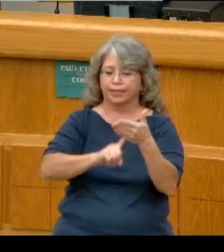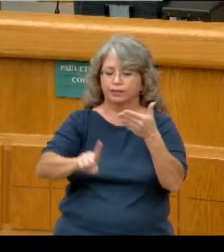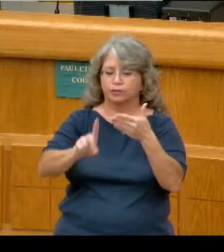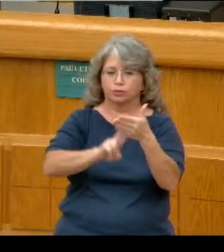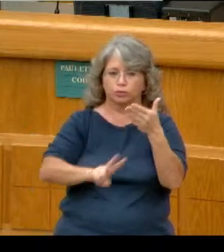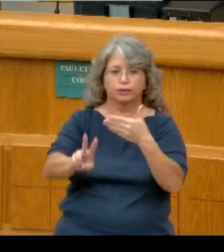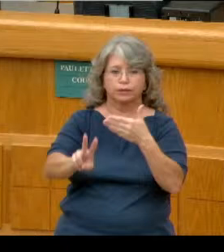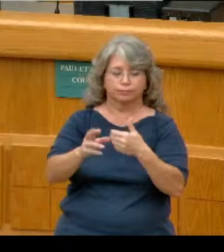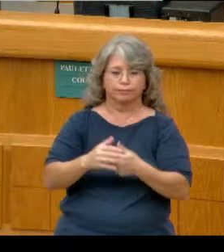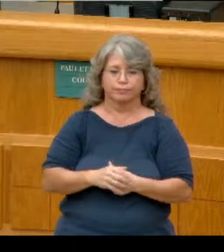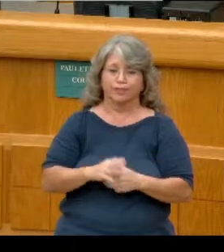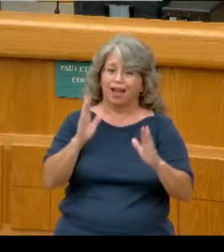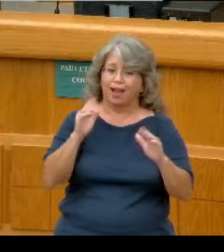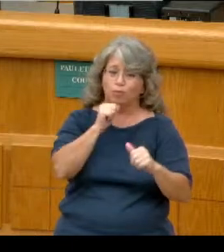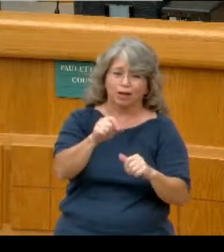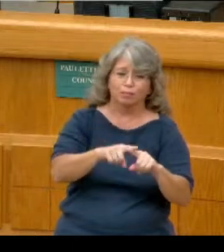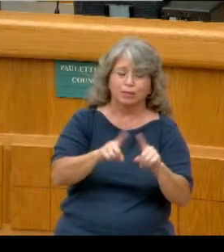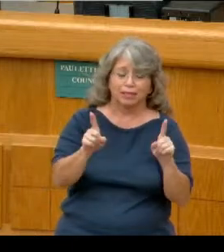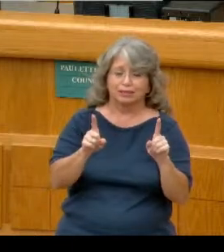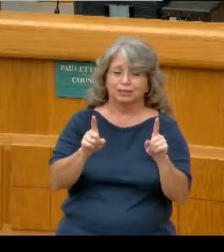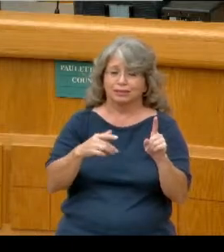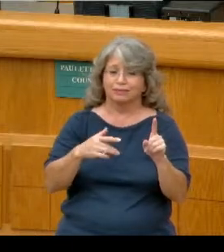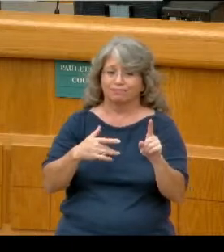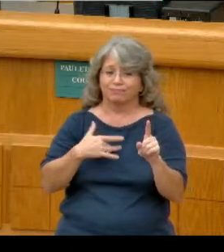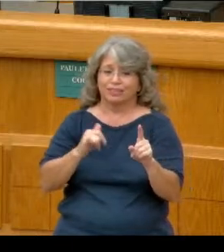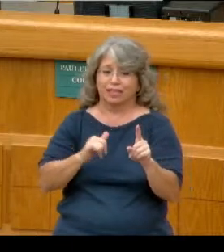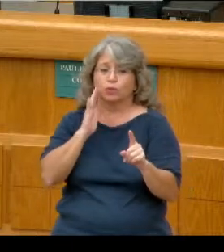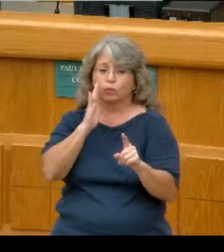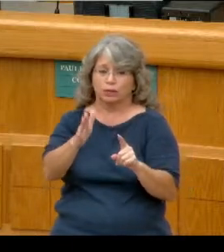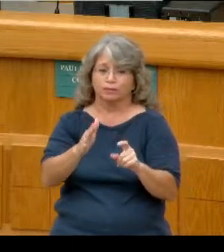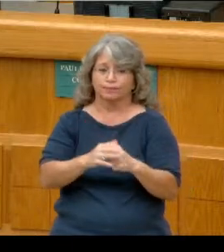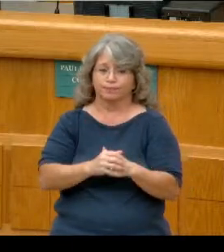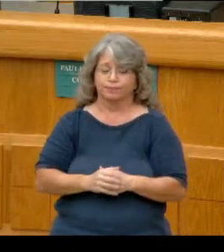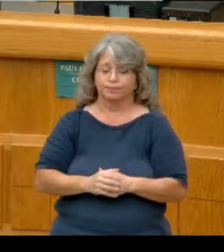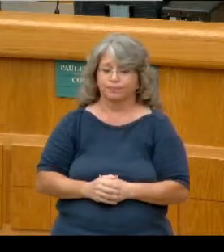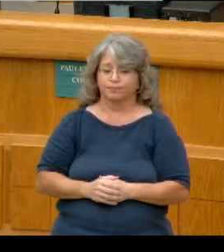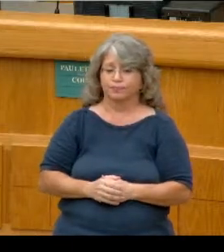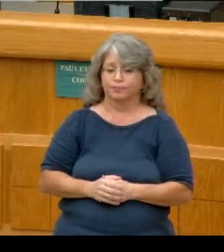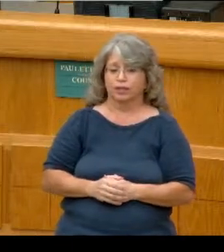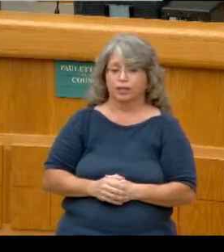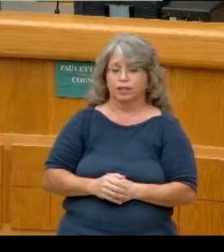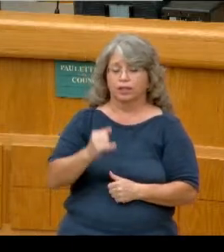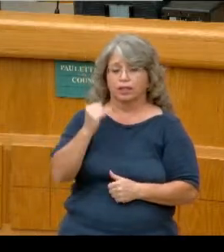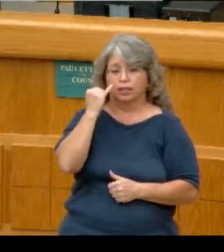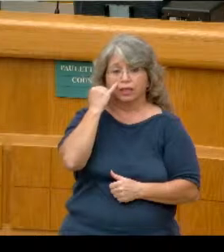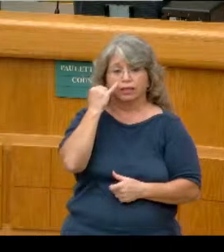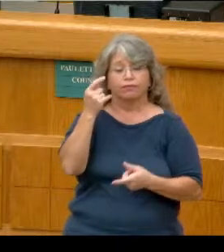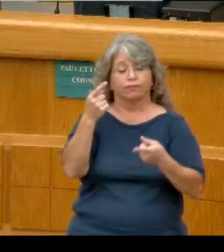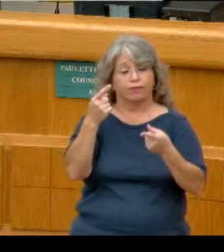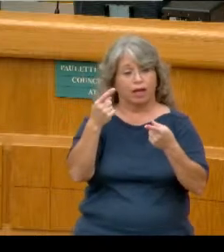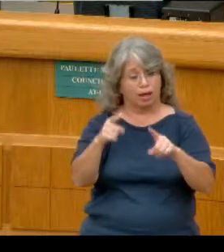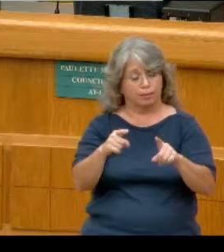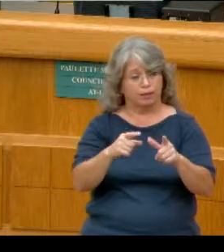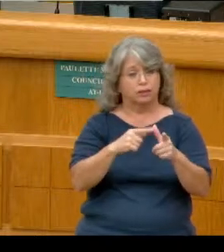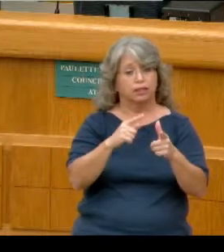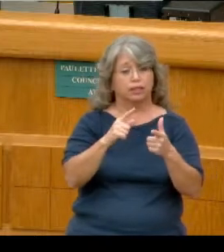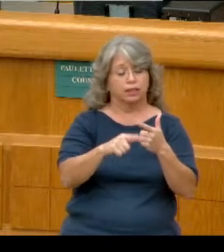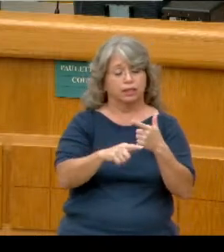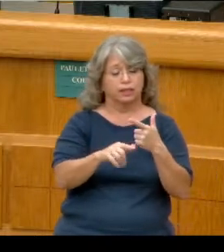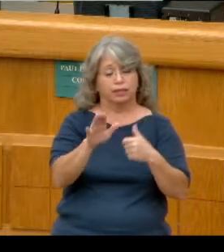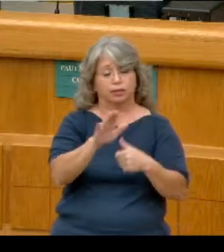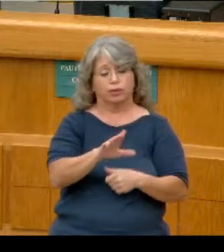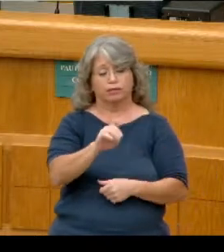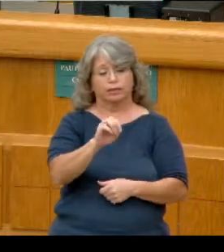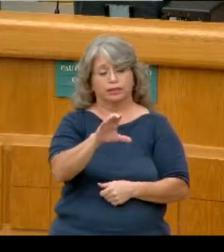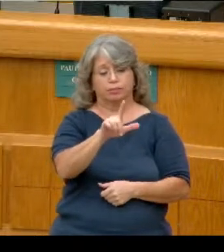doesn't. But if it does, we predict that the census in patients with COVID are going to peak around December